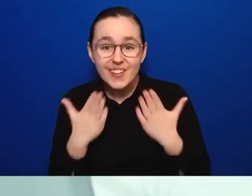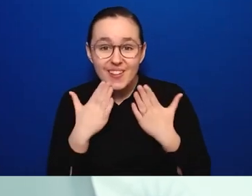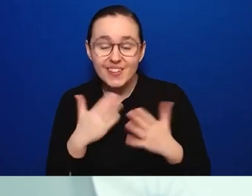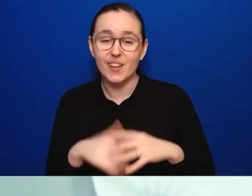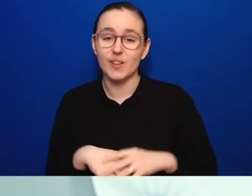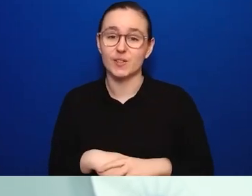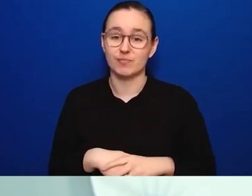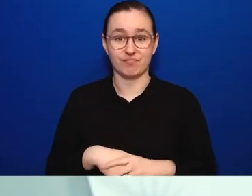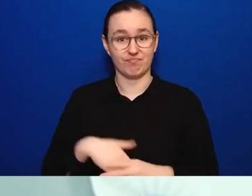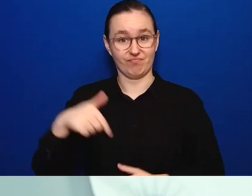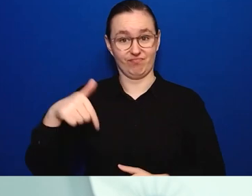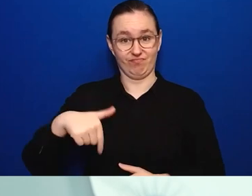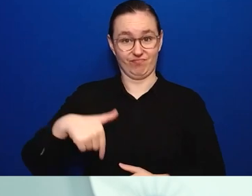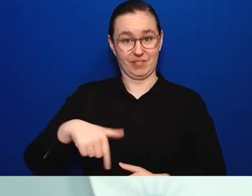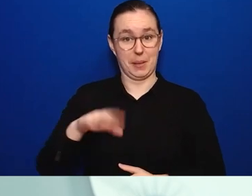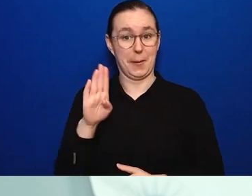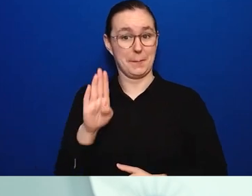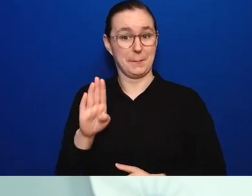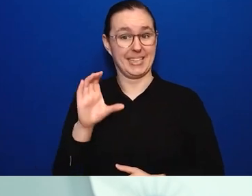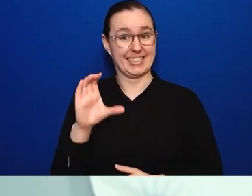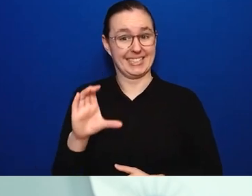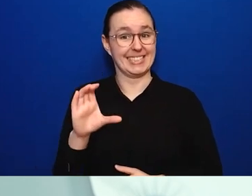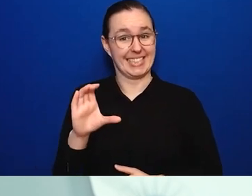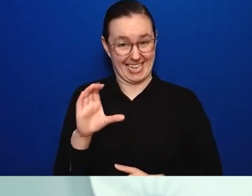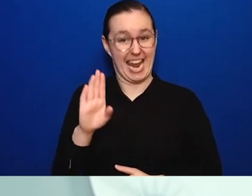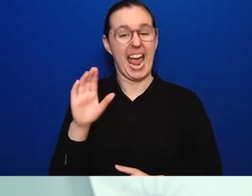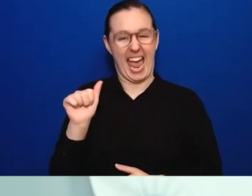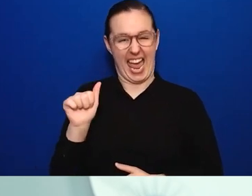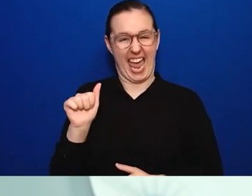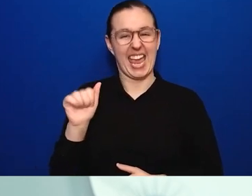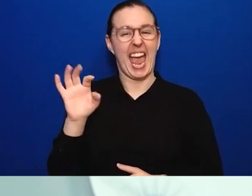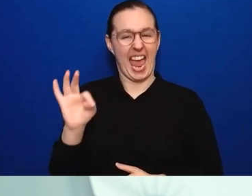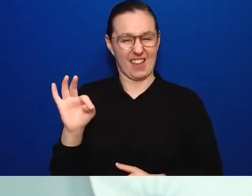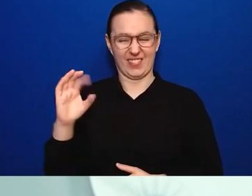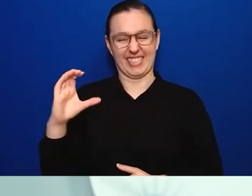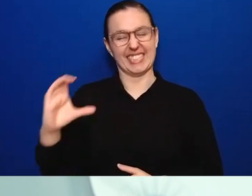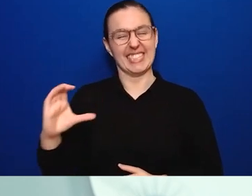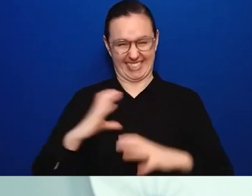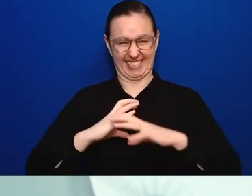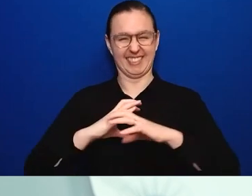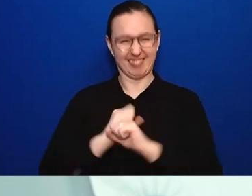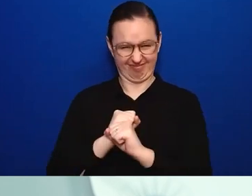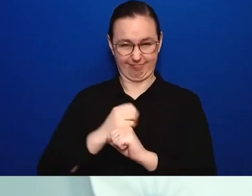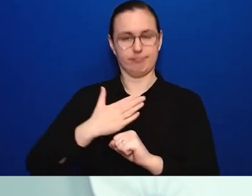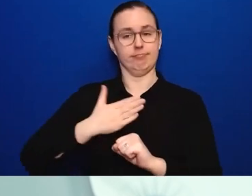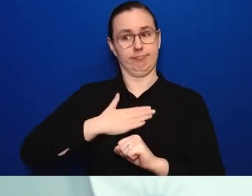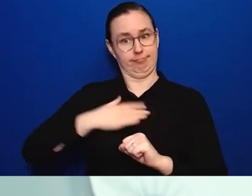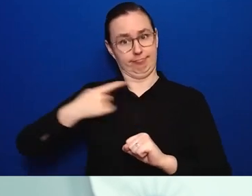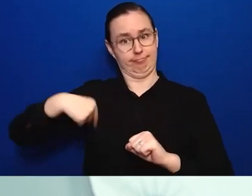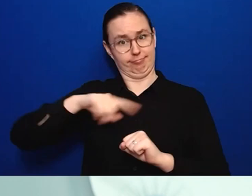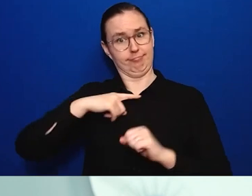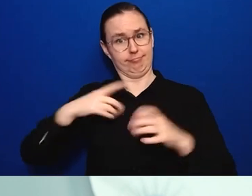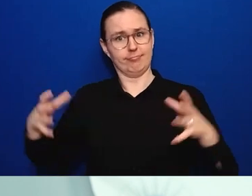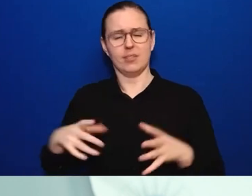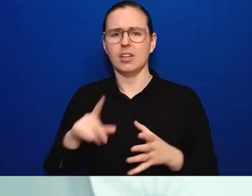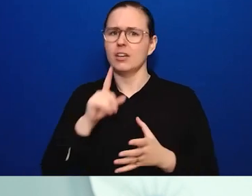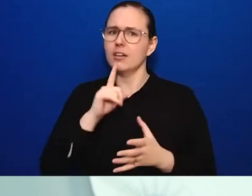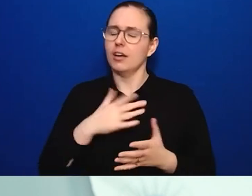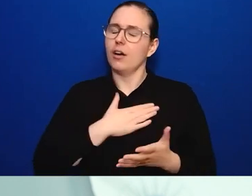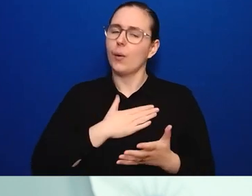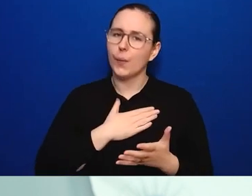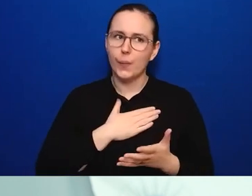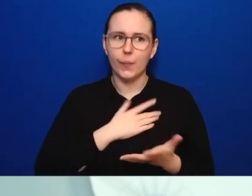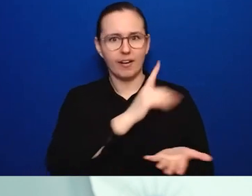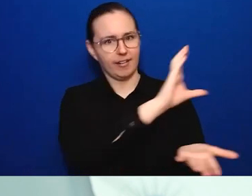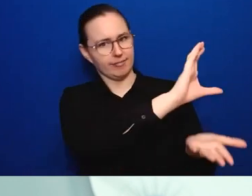BCAFC is very pleased to be selected to administer the Path Forward Community Funds. For many years, Indigenous women